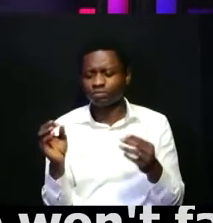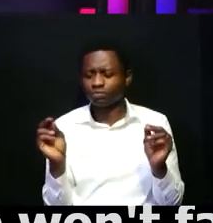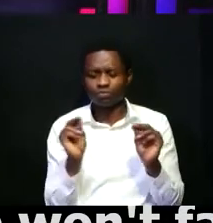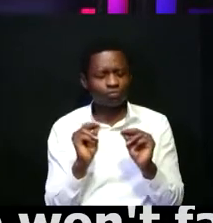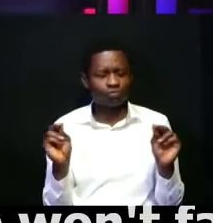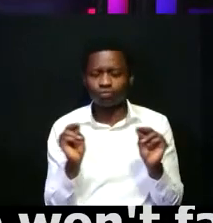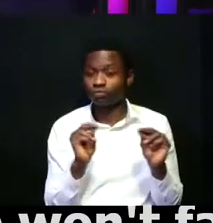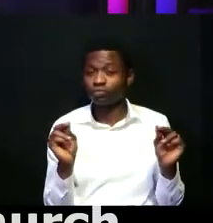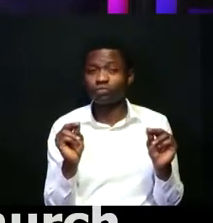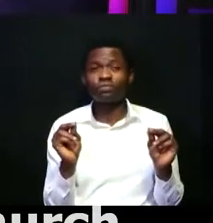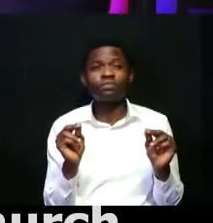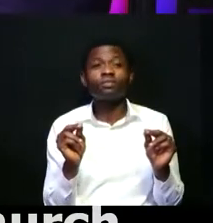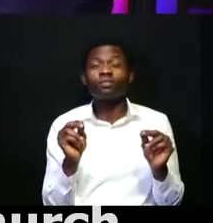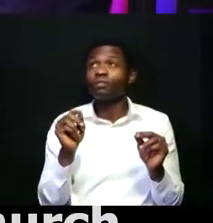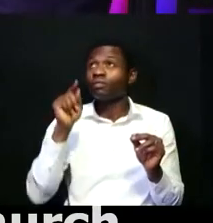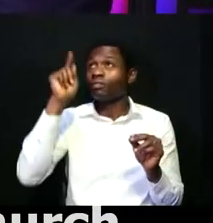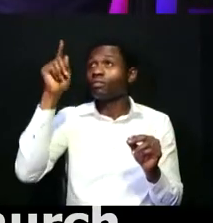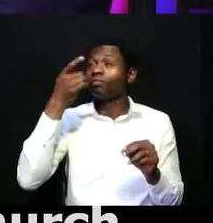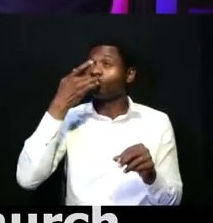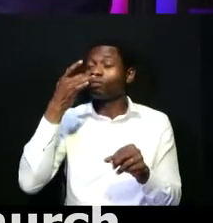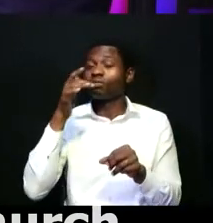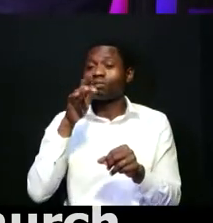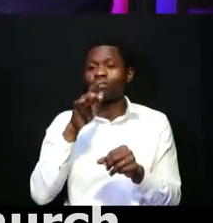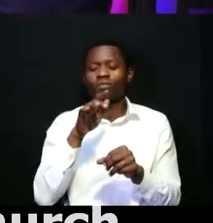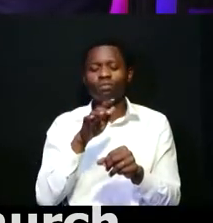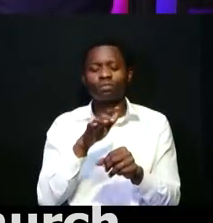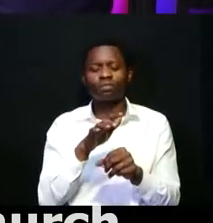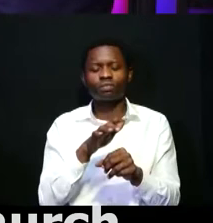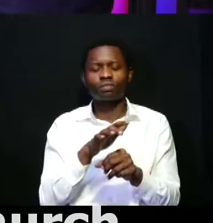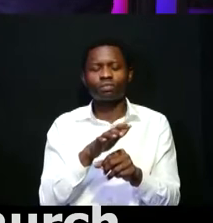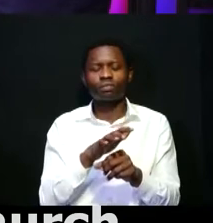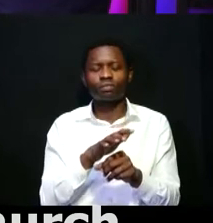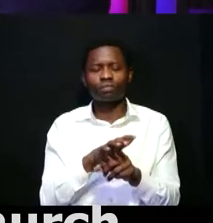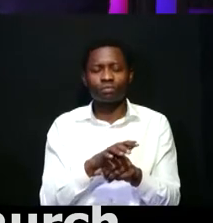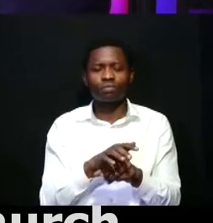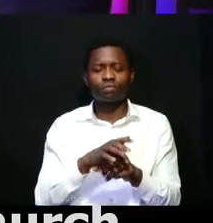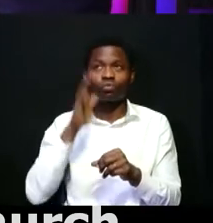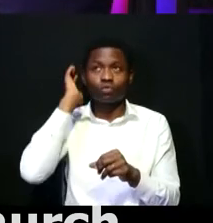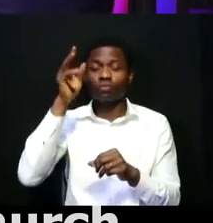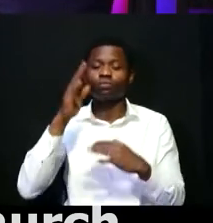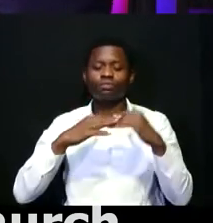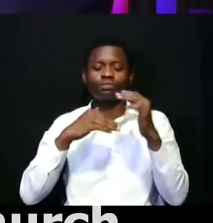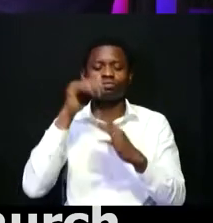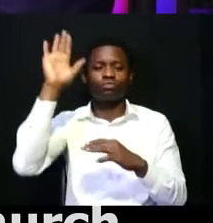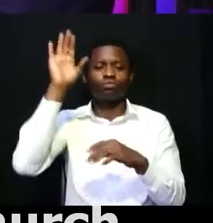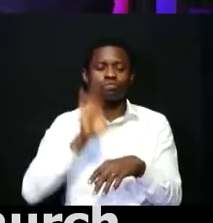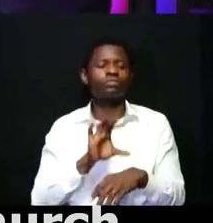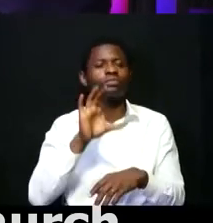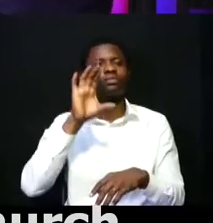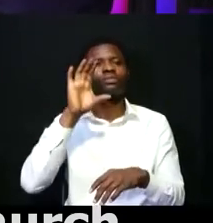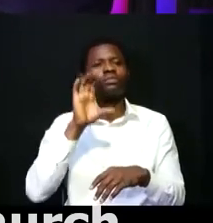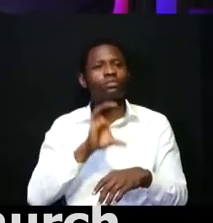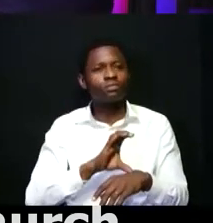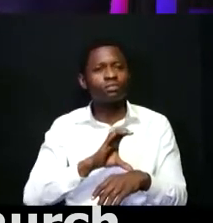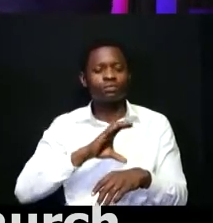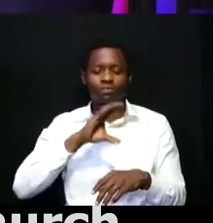He'll never fail. He has promised. He has promised to build his